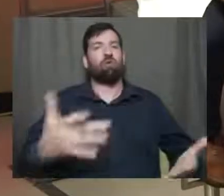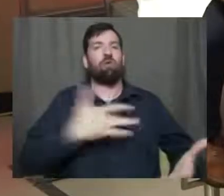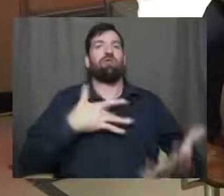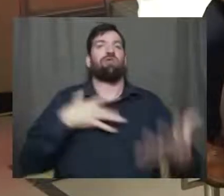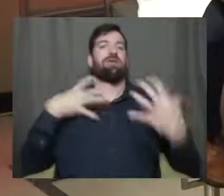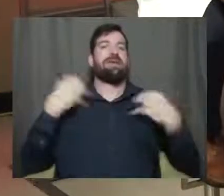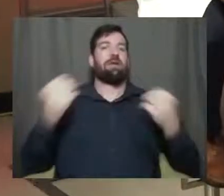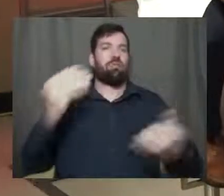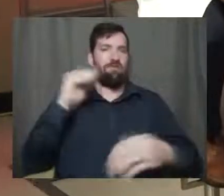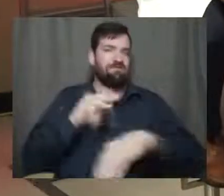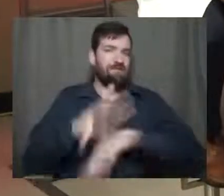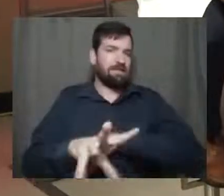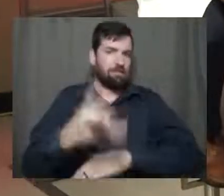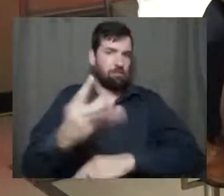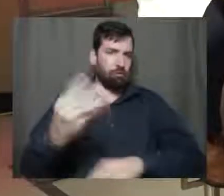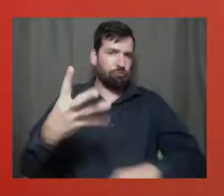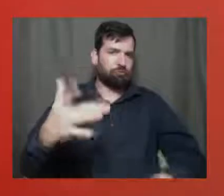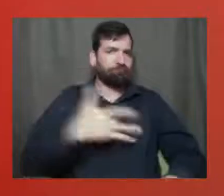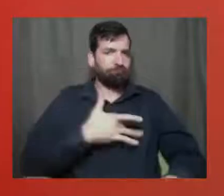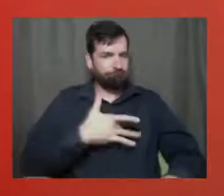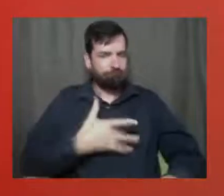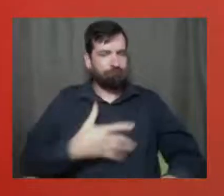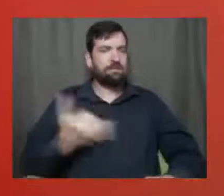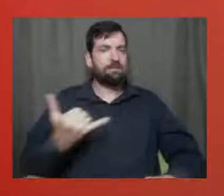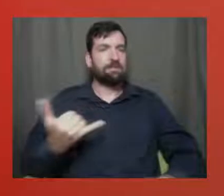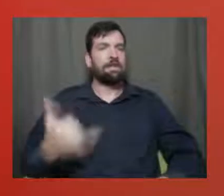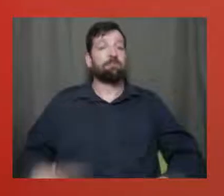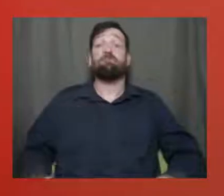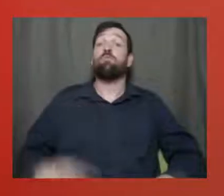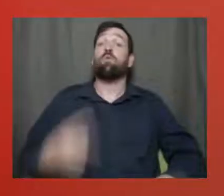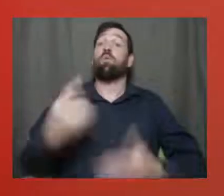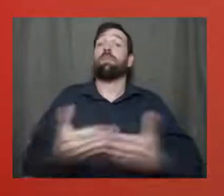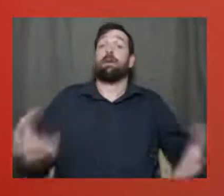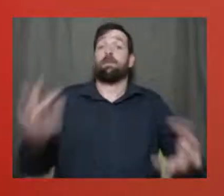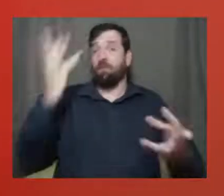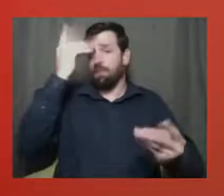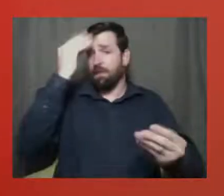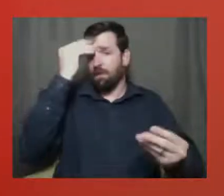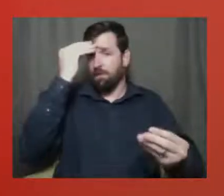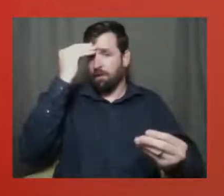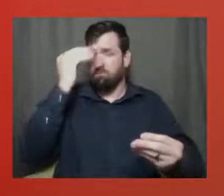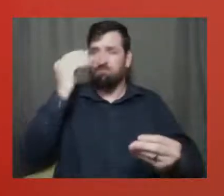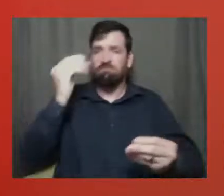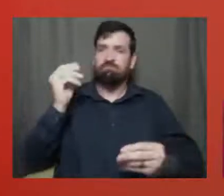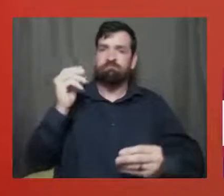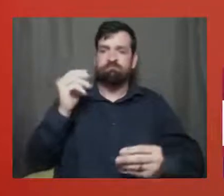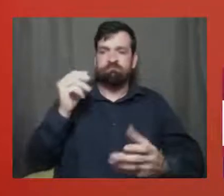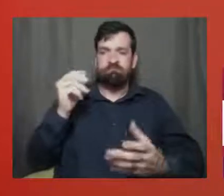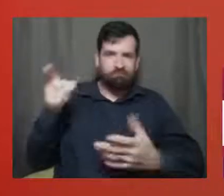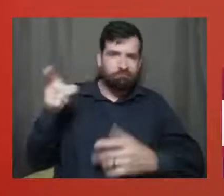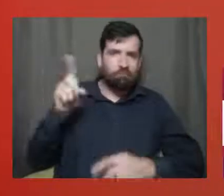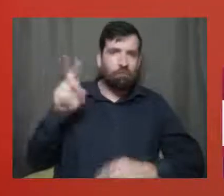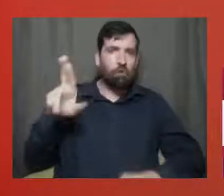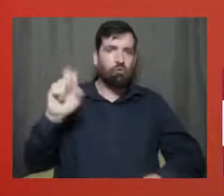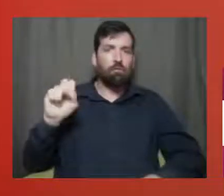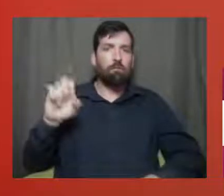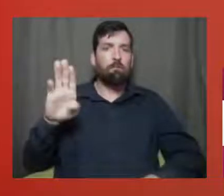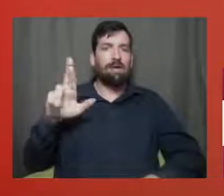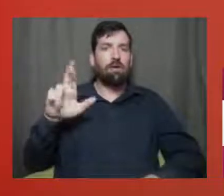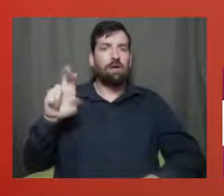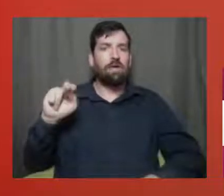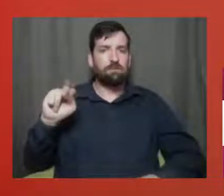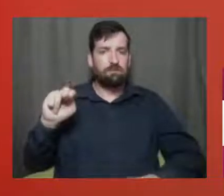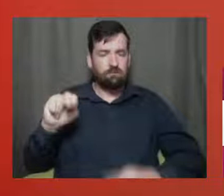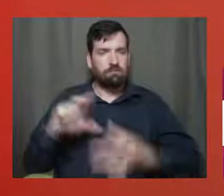to take away today. One thing I've been thinking about just listening to Dr. Berrigan speak and everything is, we know what we need to do